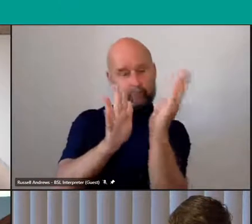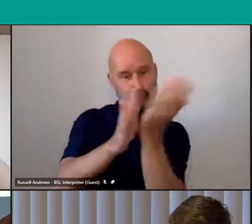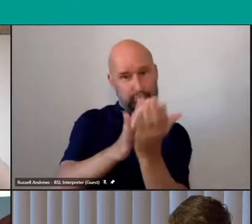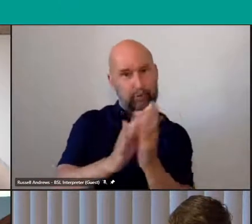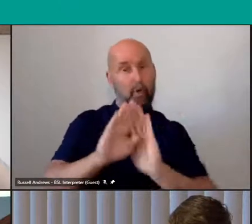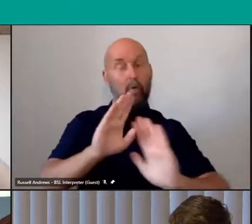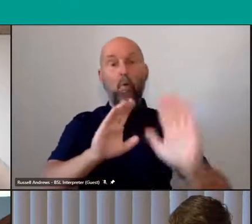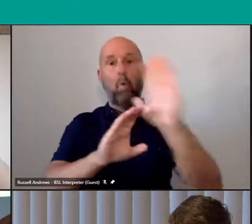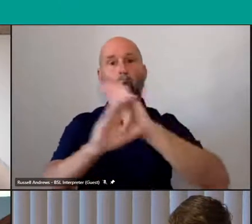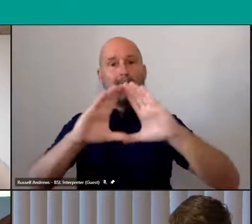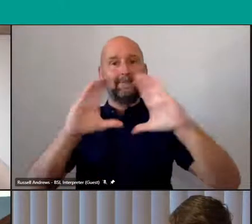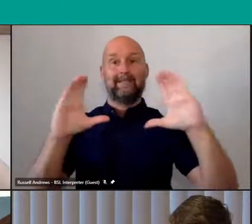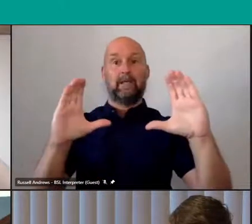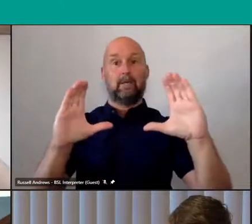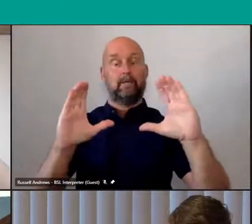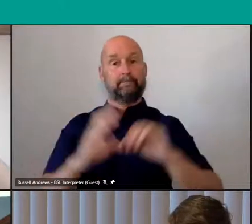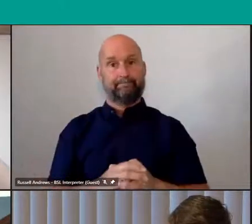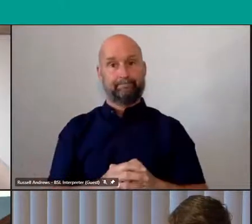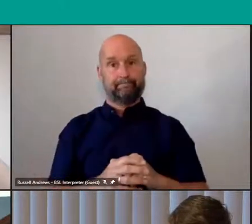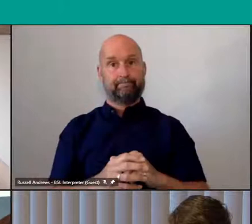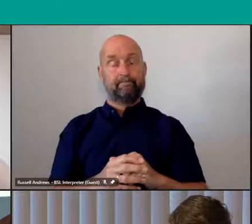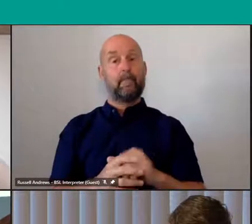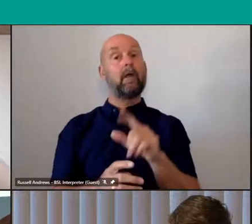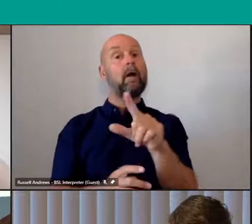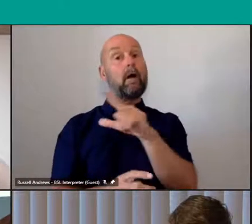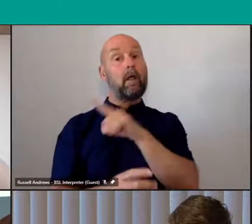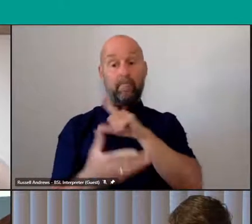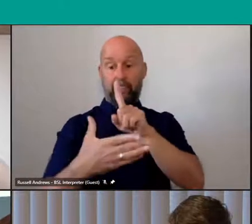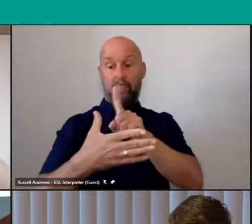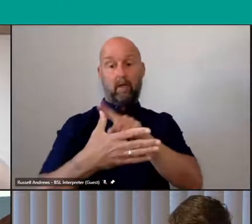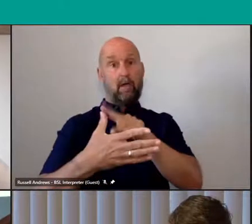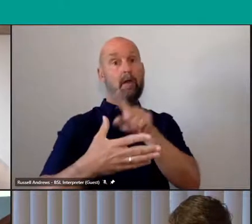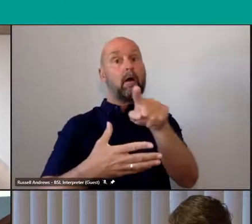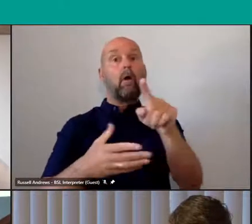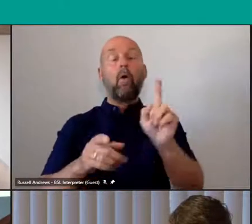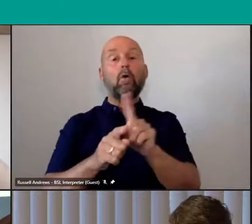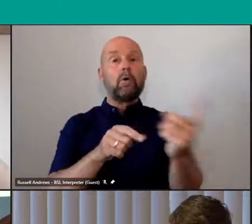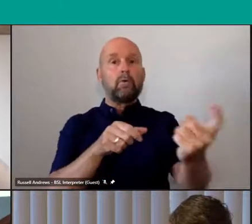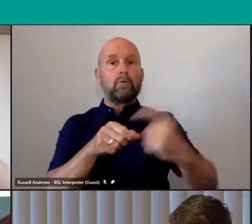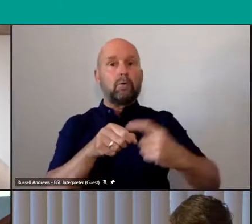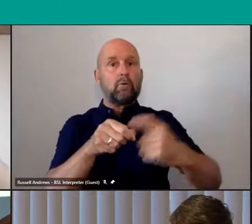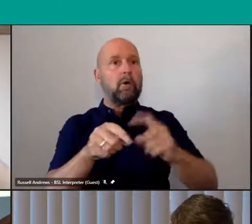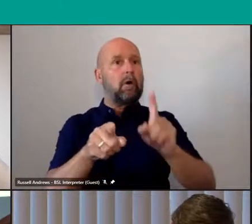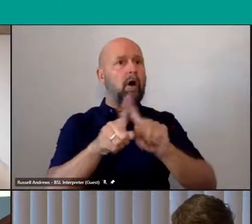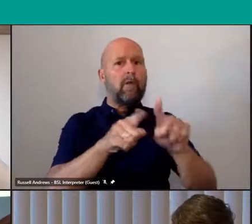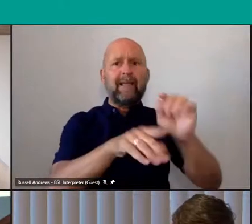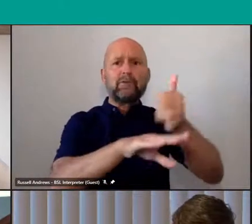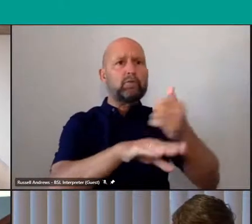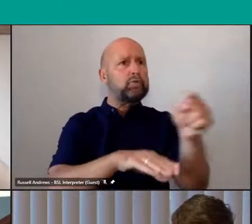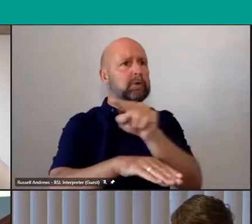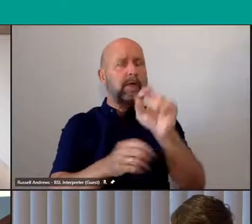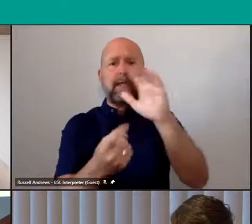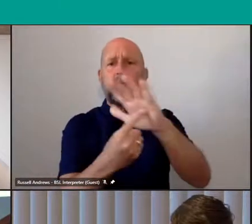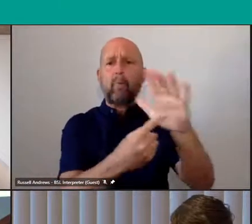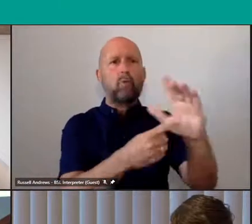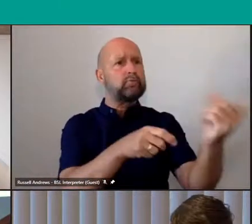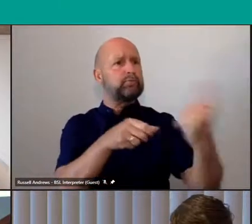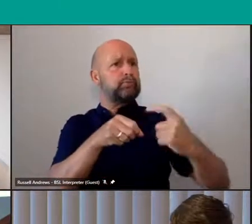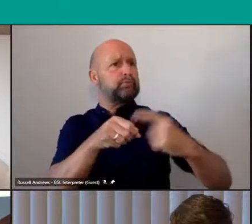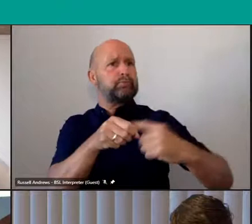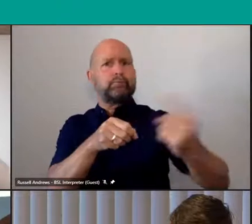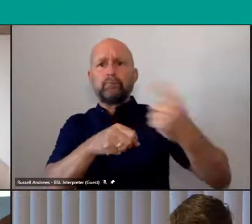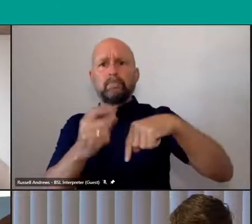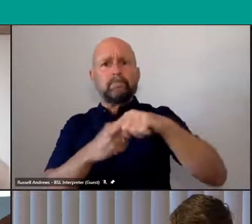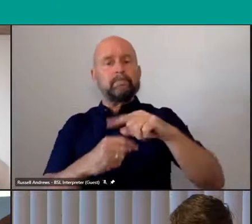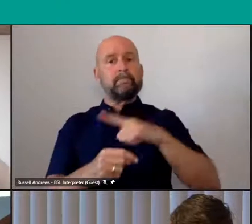region around this. And as part of this, bringing together anchor institutions that are so vital to the city region,